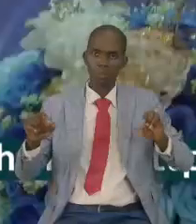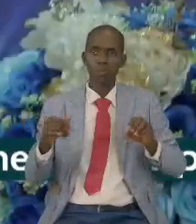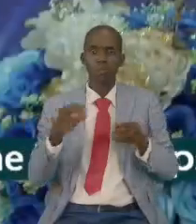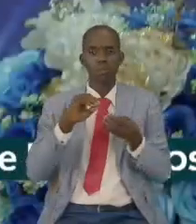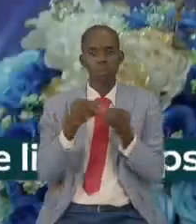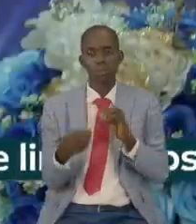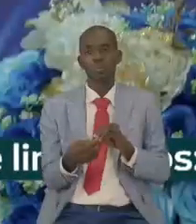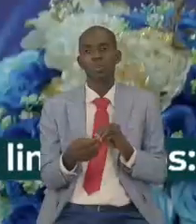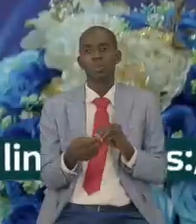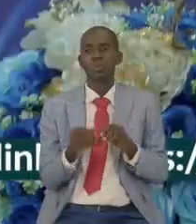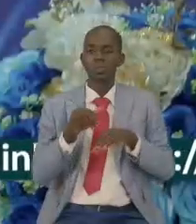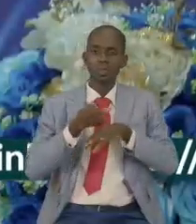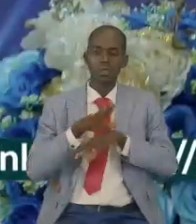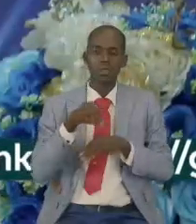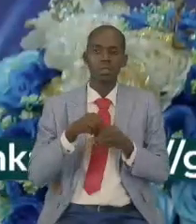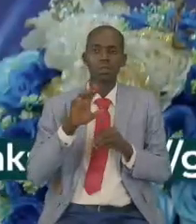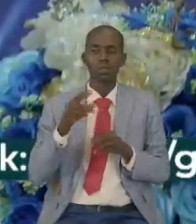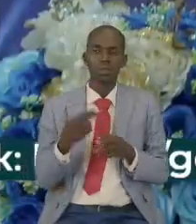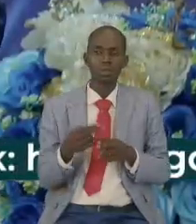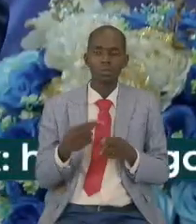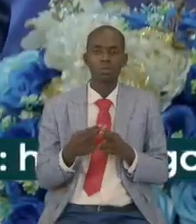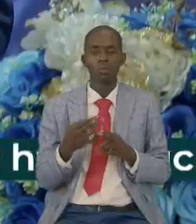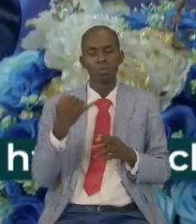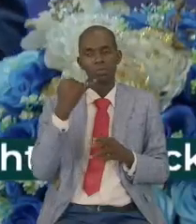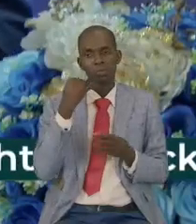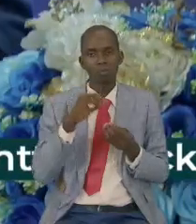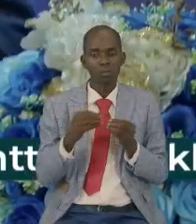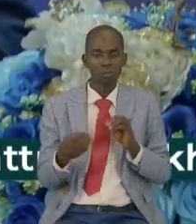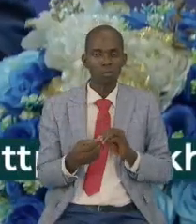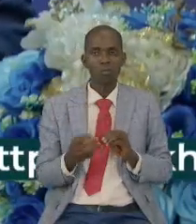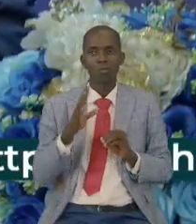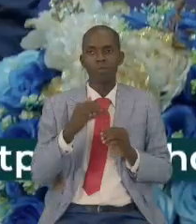numbers, the addresses, if possible. Quickly, quickly.